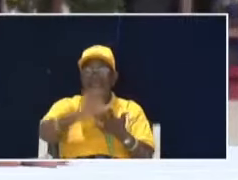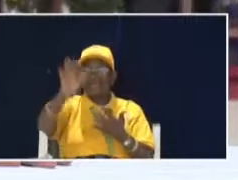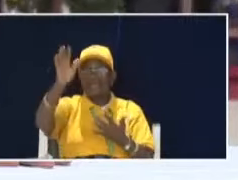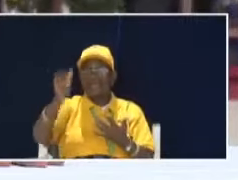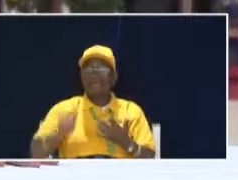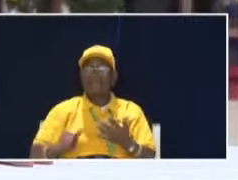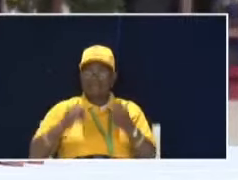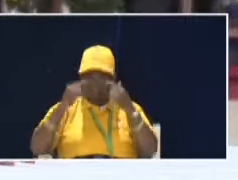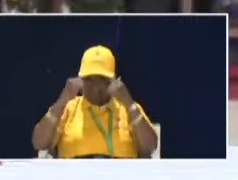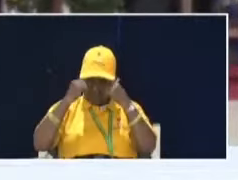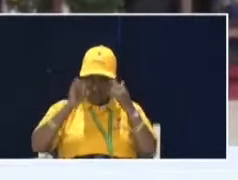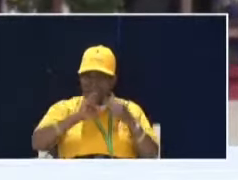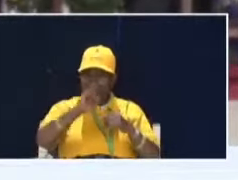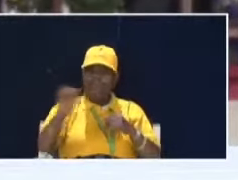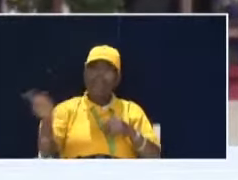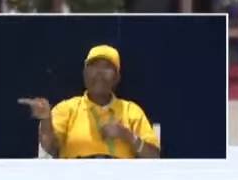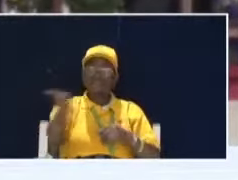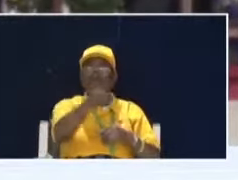concerning you.